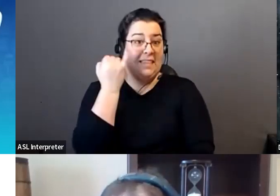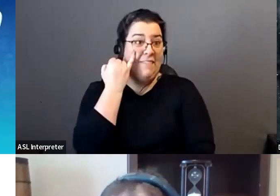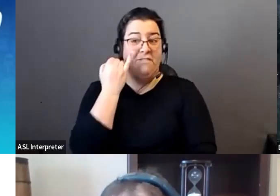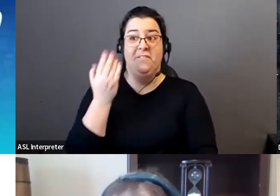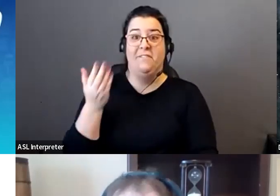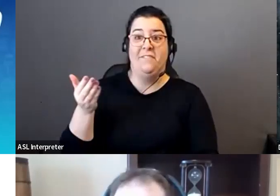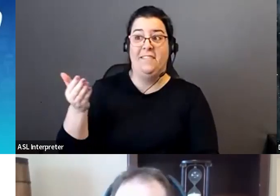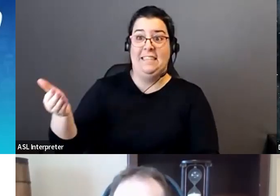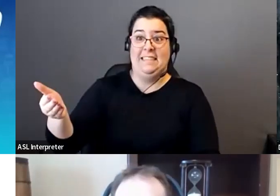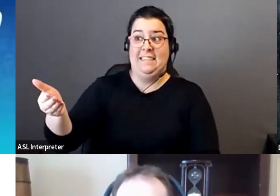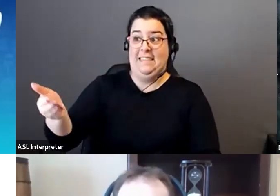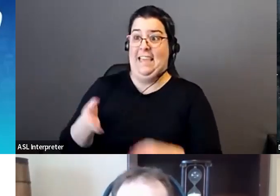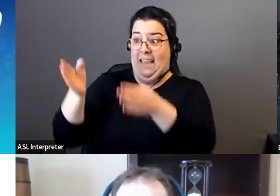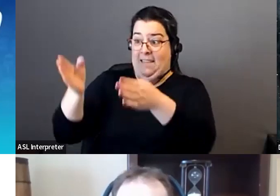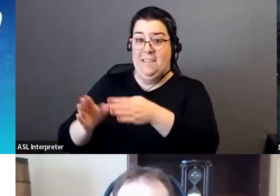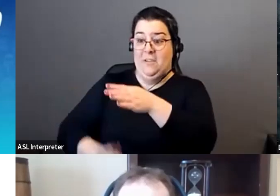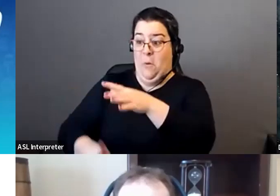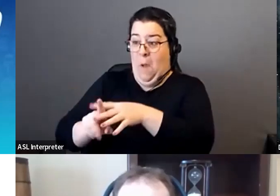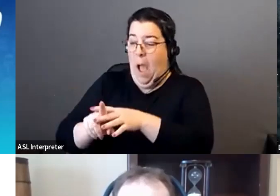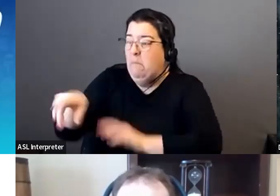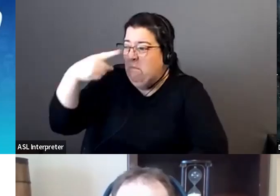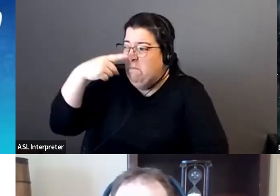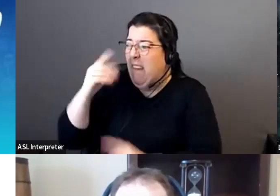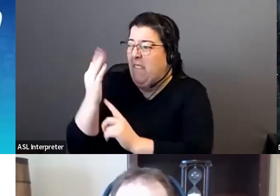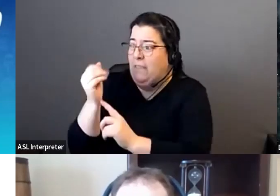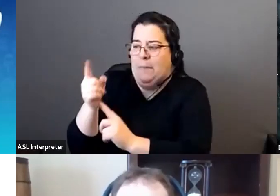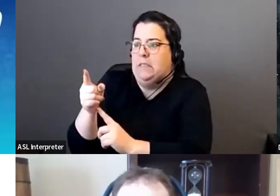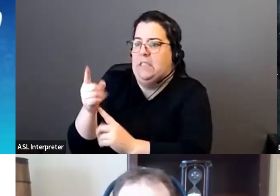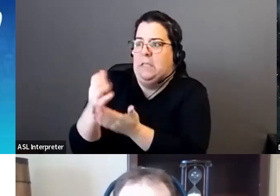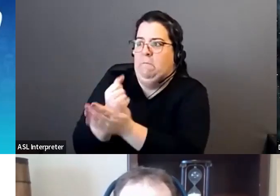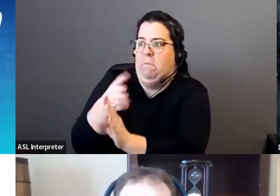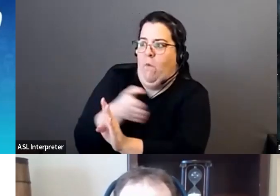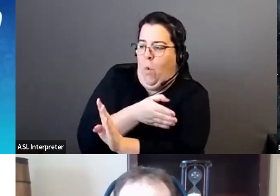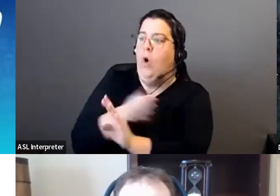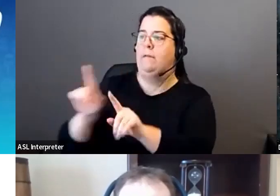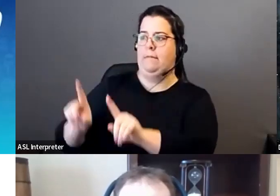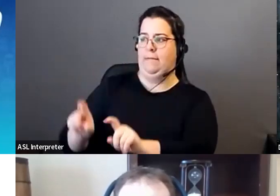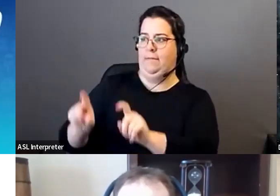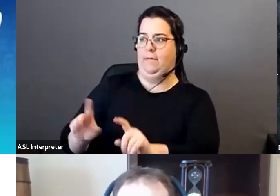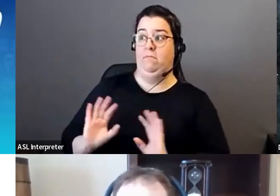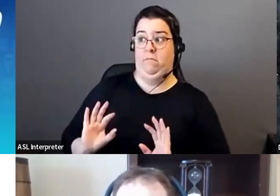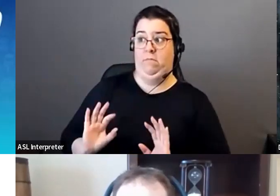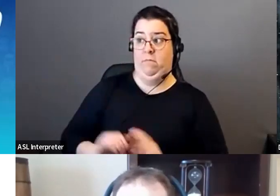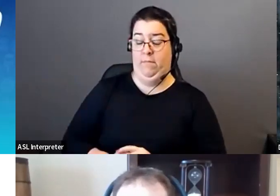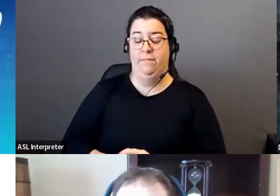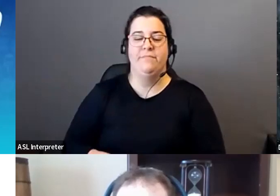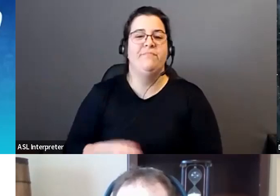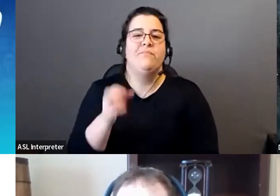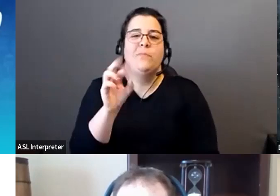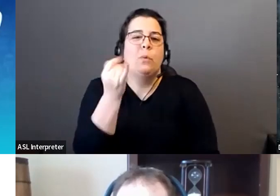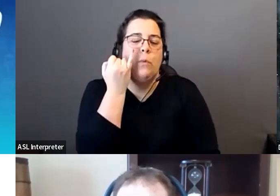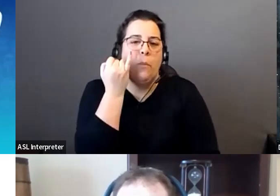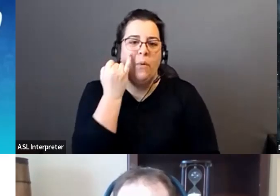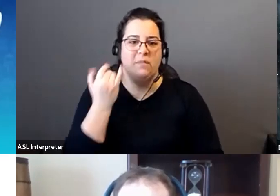just do a test and see if everything's okay on your end. Or if you don't get a chance to do that, ask them to log in about